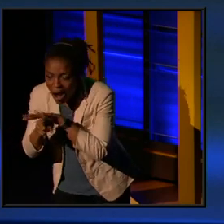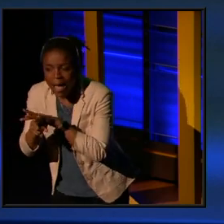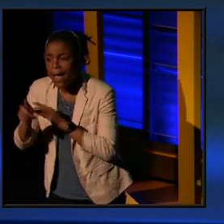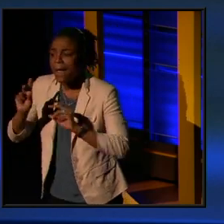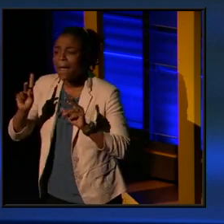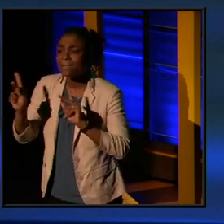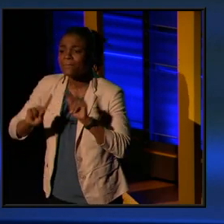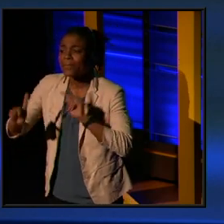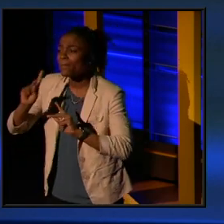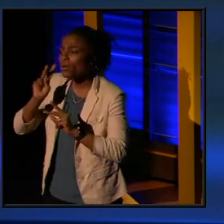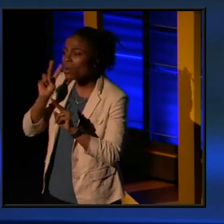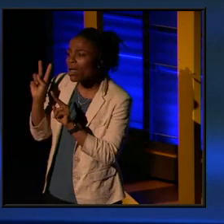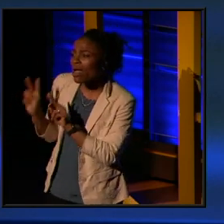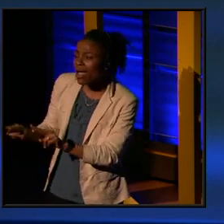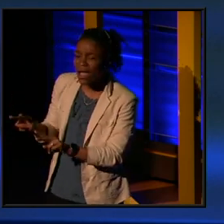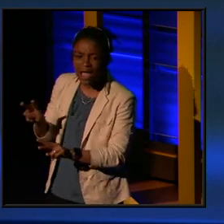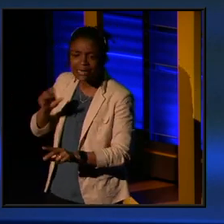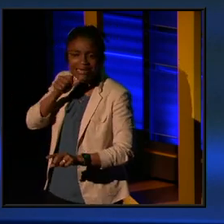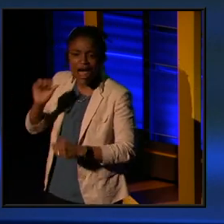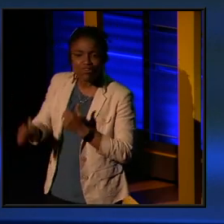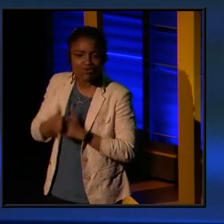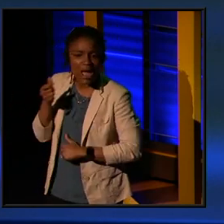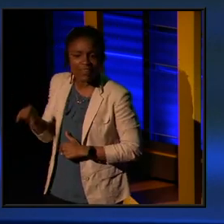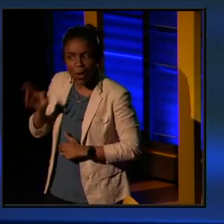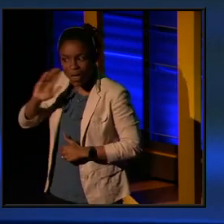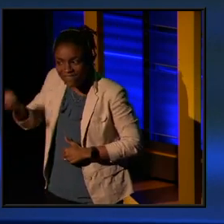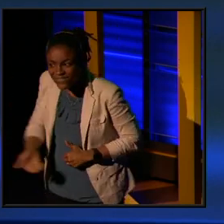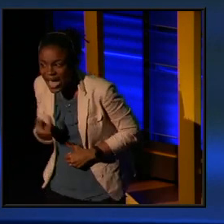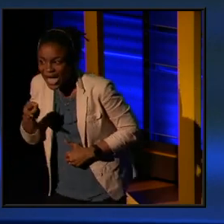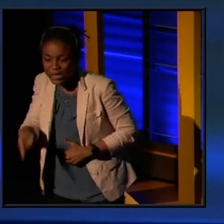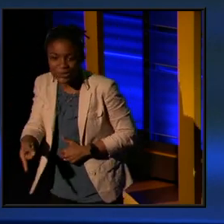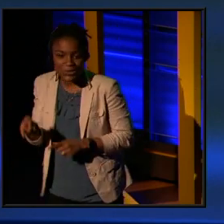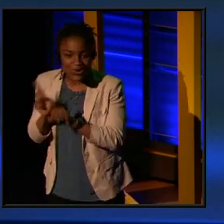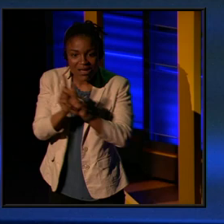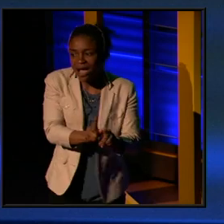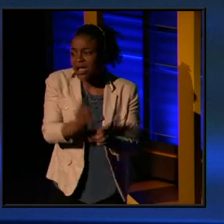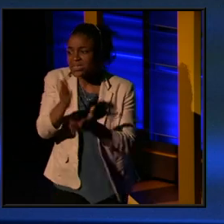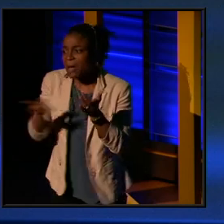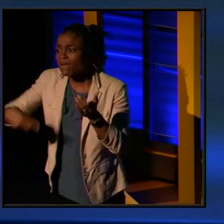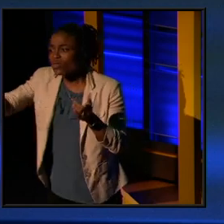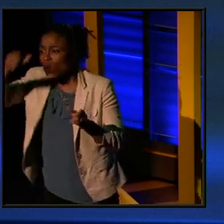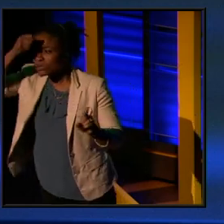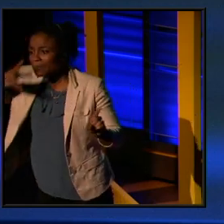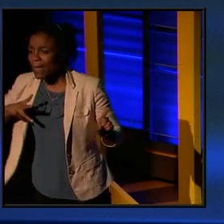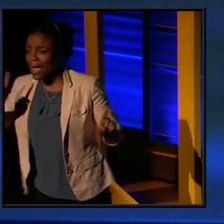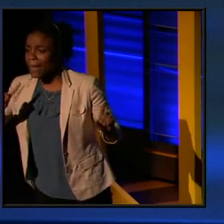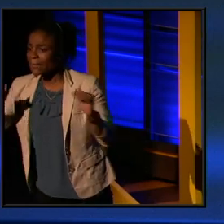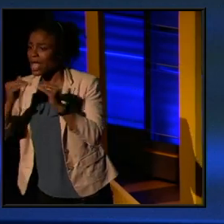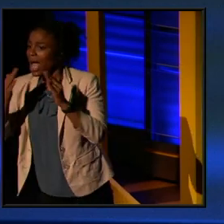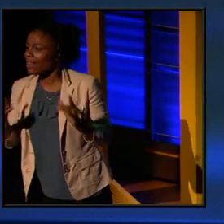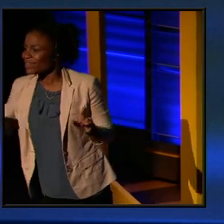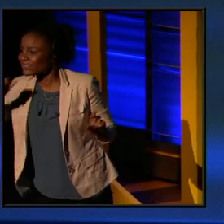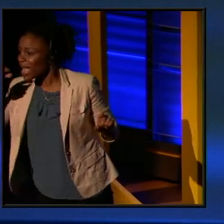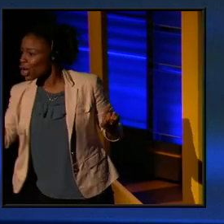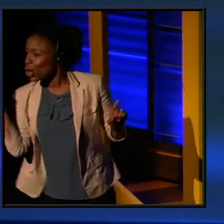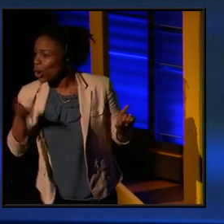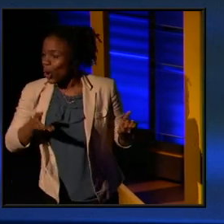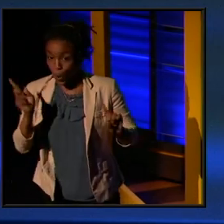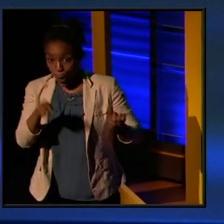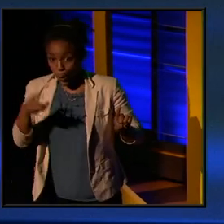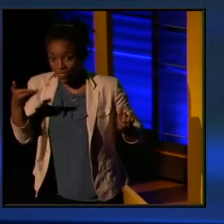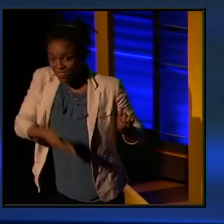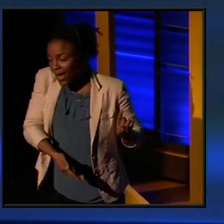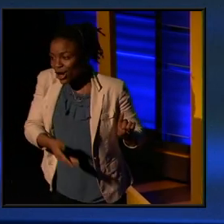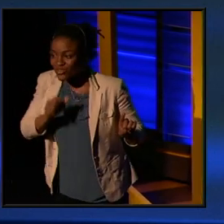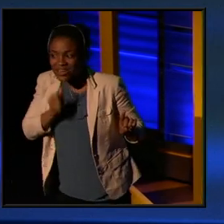So they kind of invite you into their spaces. They take you into places that some of my male colleagues wouldn't be taken into. But more importantly, they trust you with